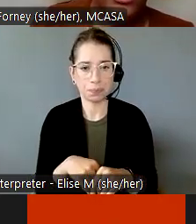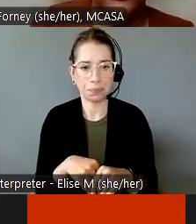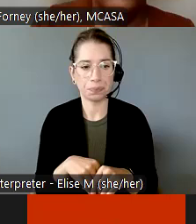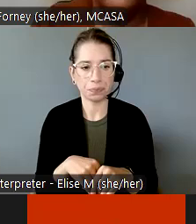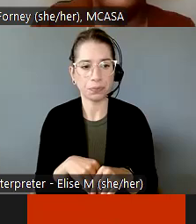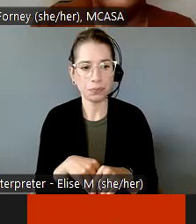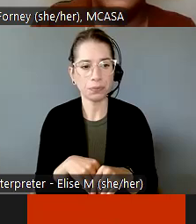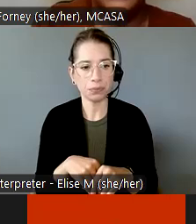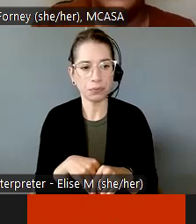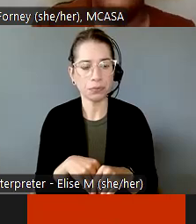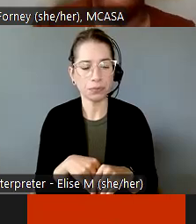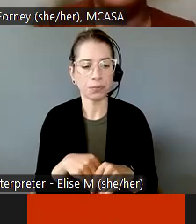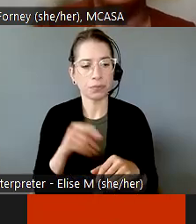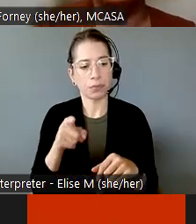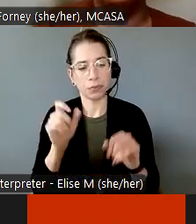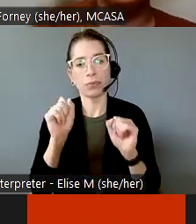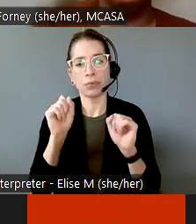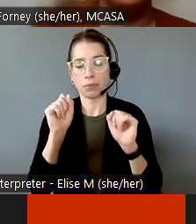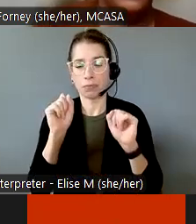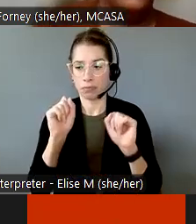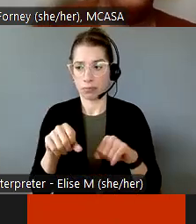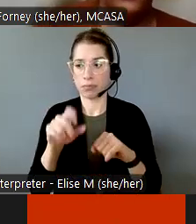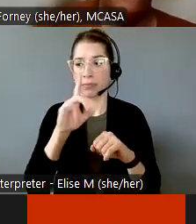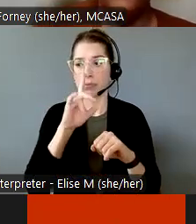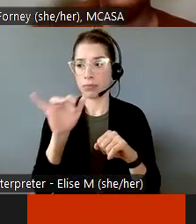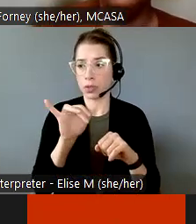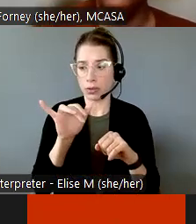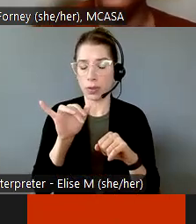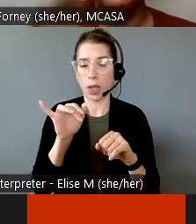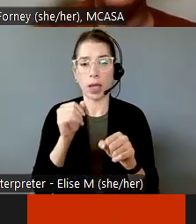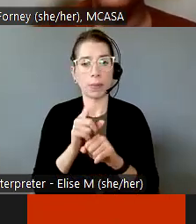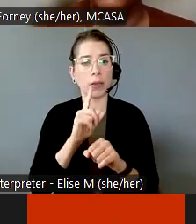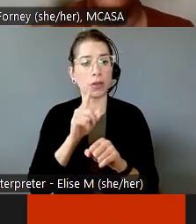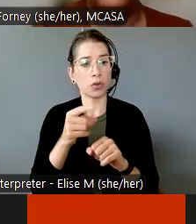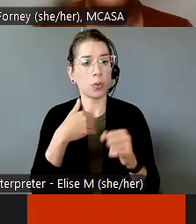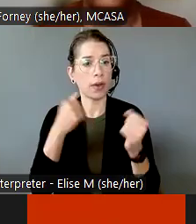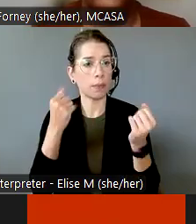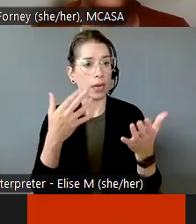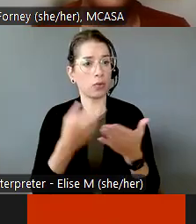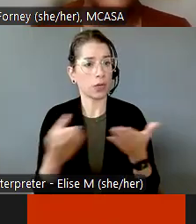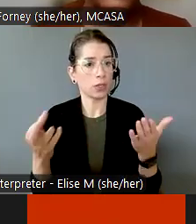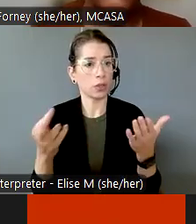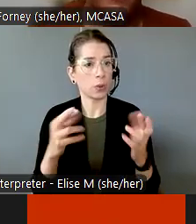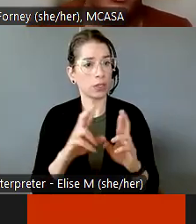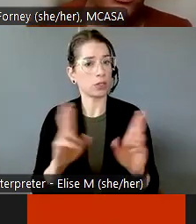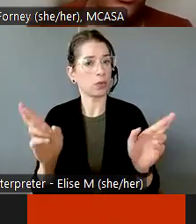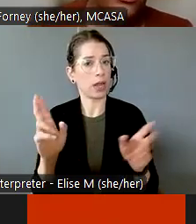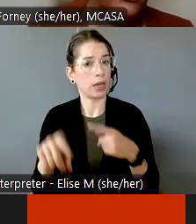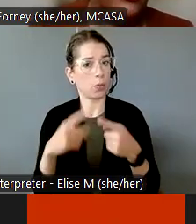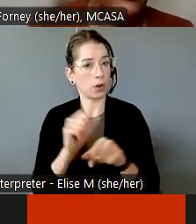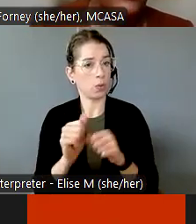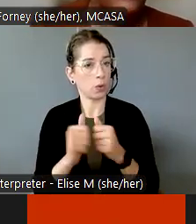right? It can also look like making sure that you have multiple resources prepared when working with